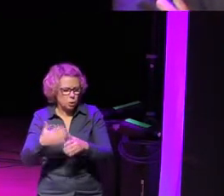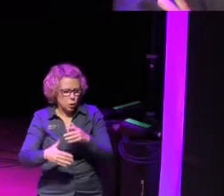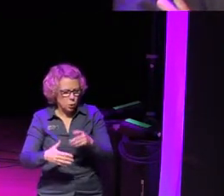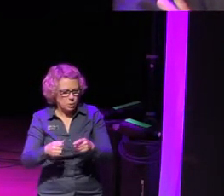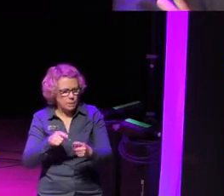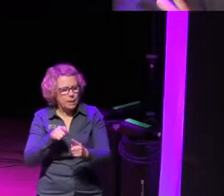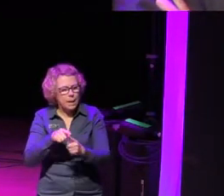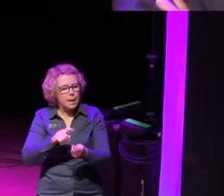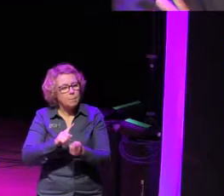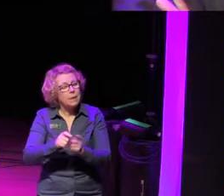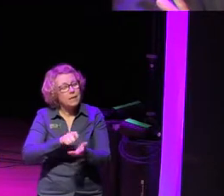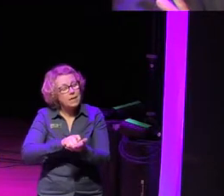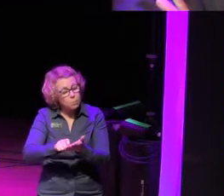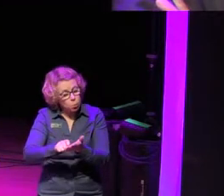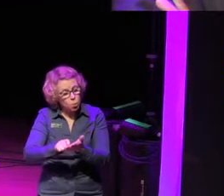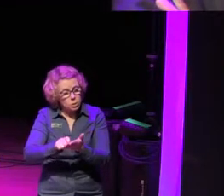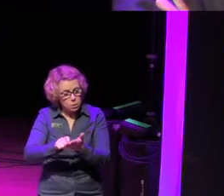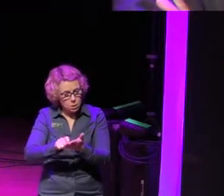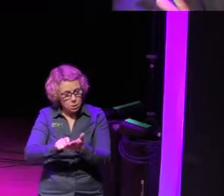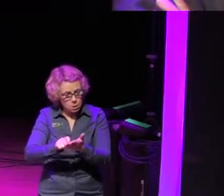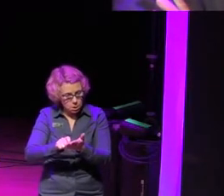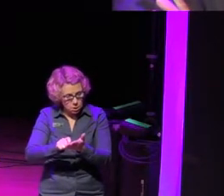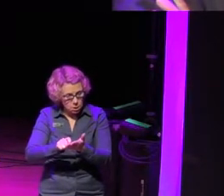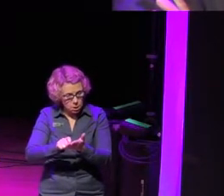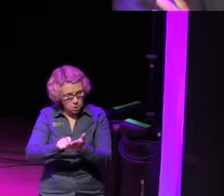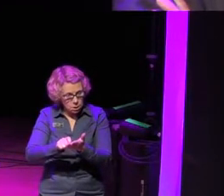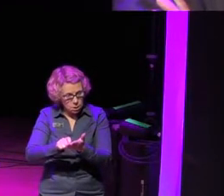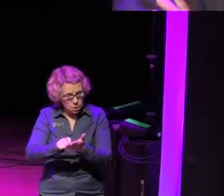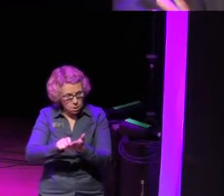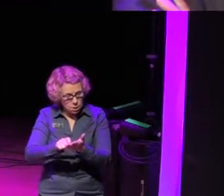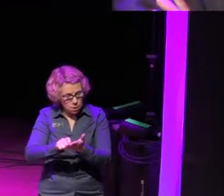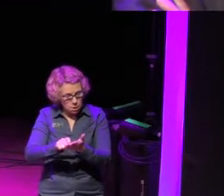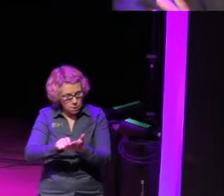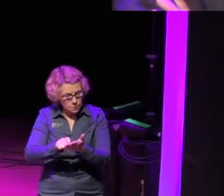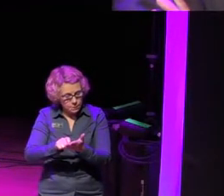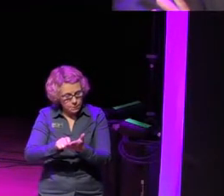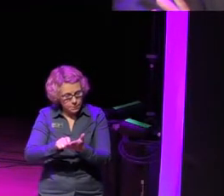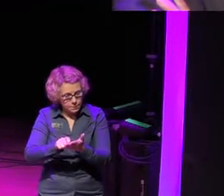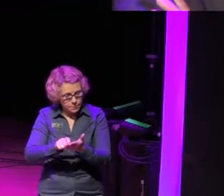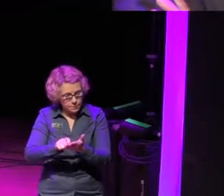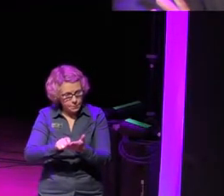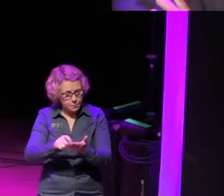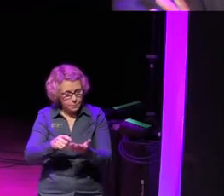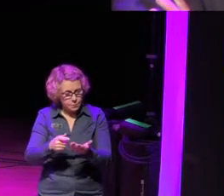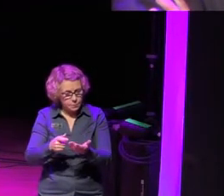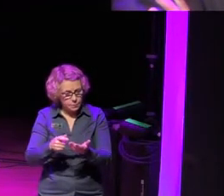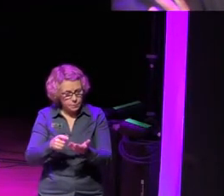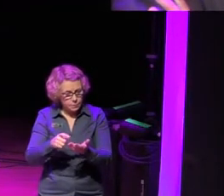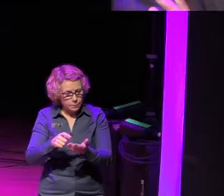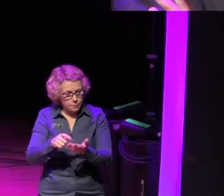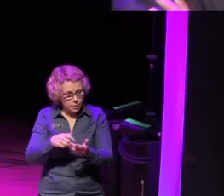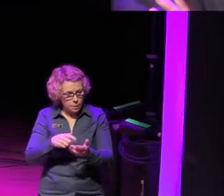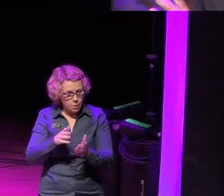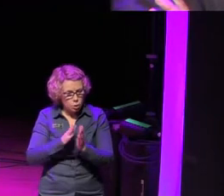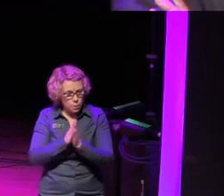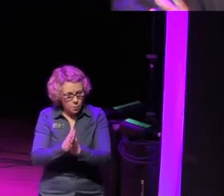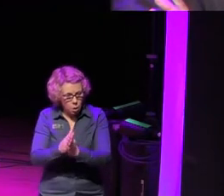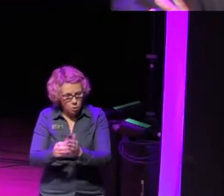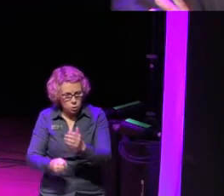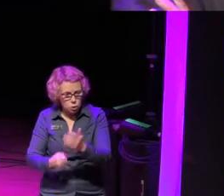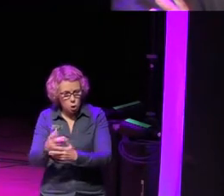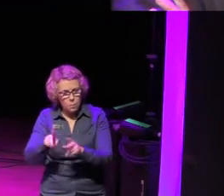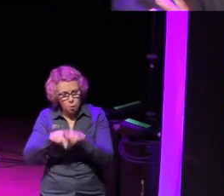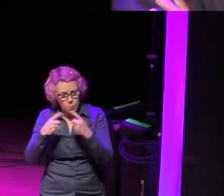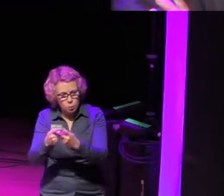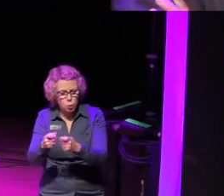report titled The State of Capture, and I had asked for a commission of inquiry to be established because I had